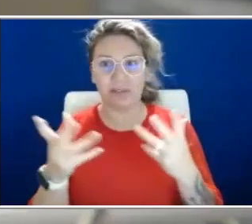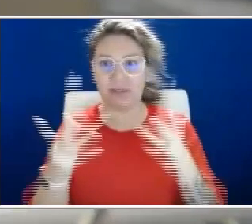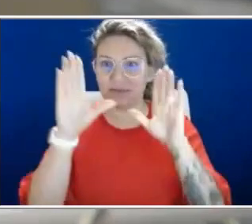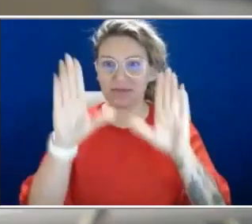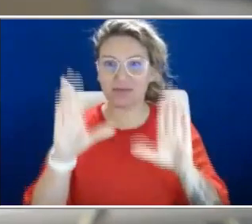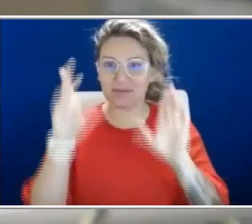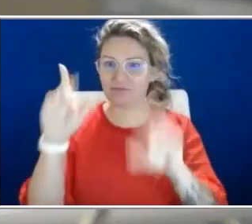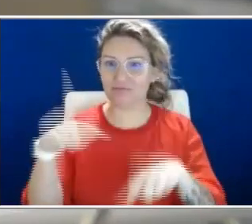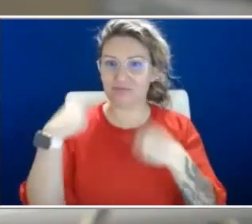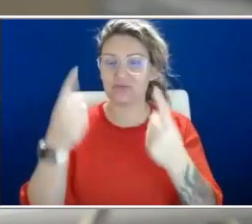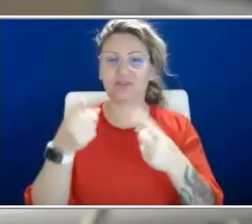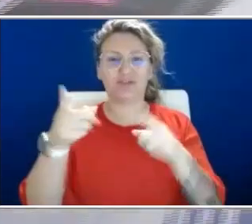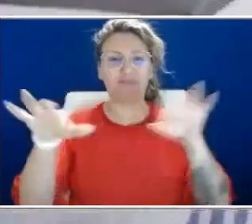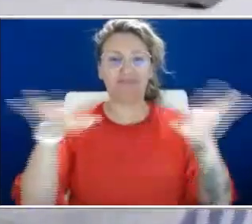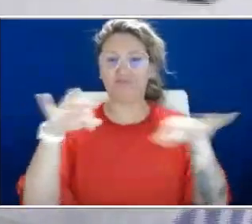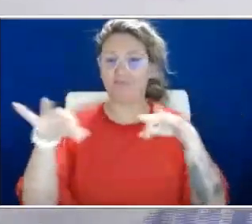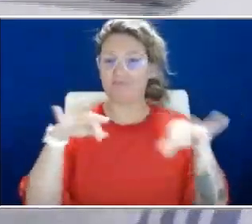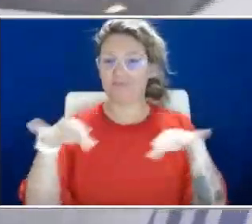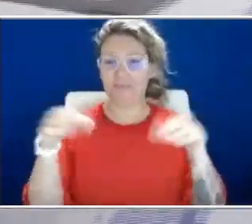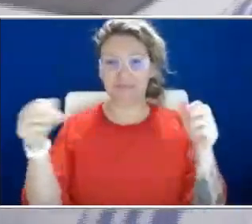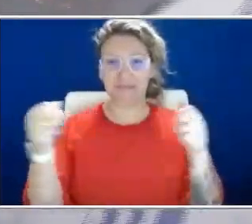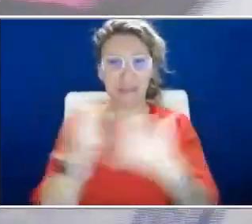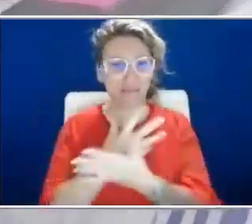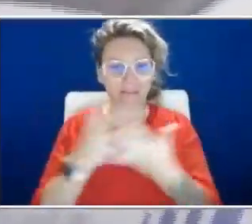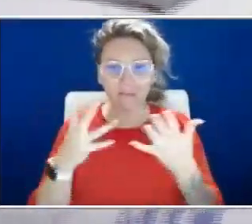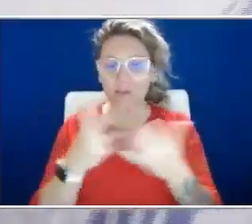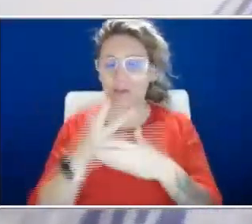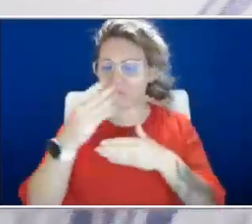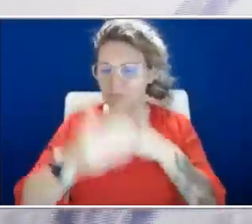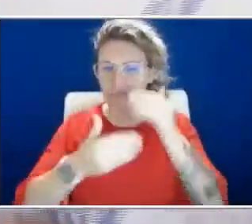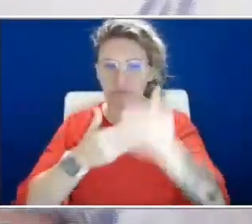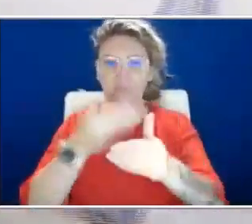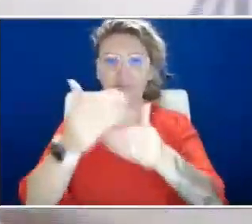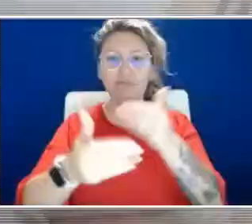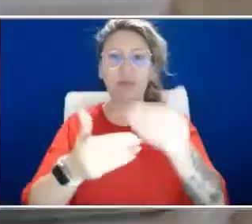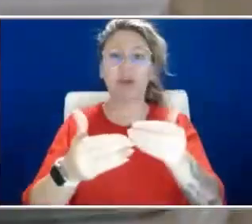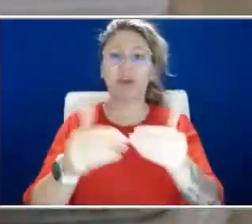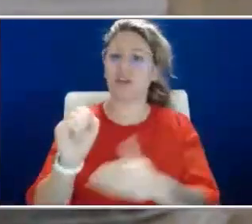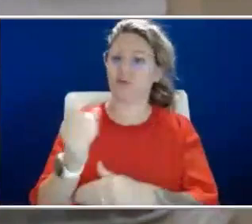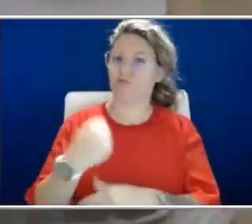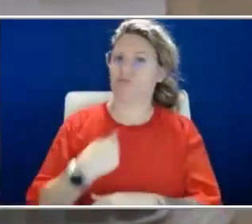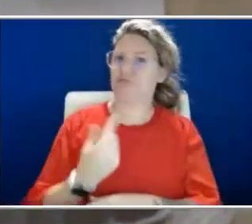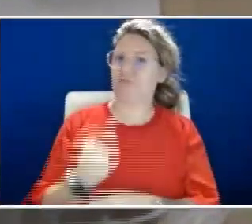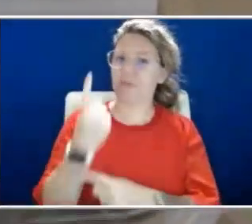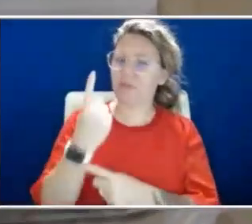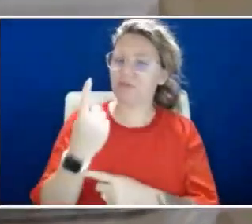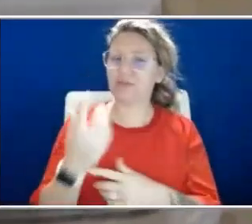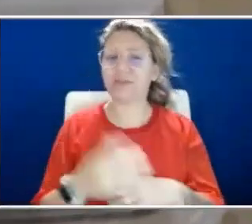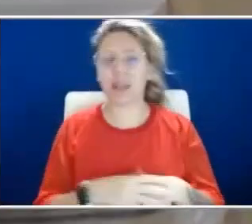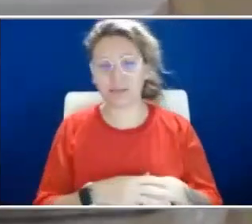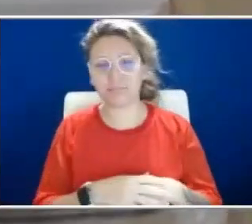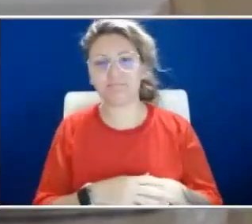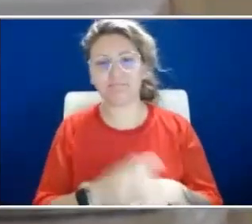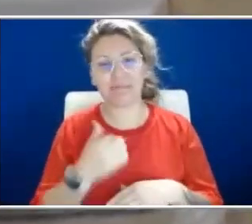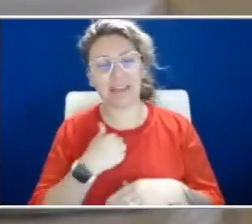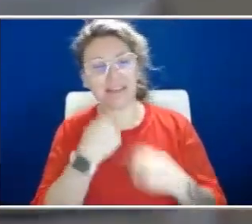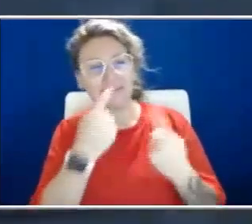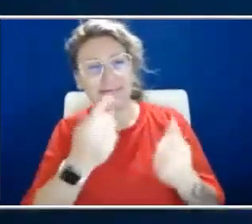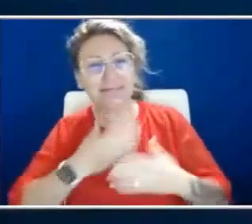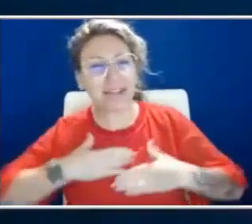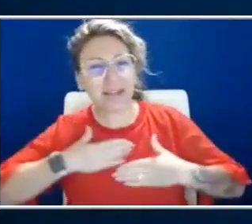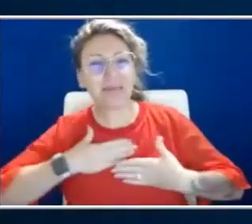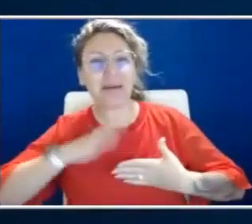She explains every step of the way, makes it so I understand. So I would just tell her that I appreciate her help and